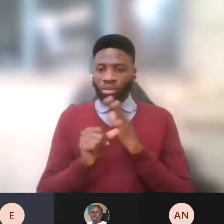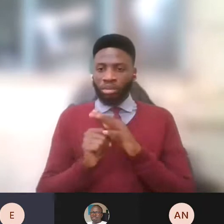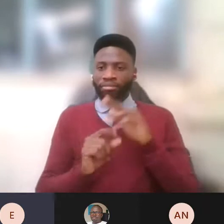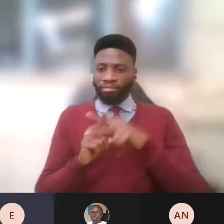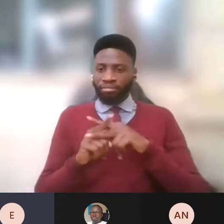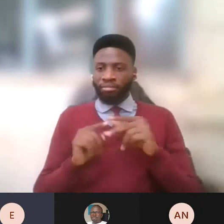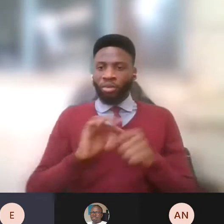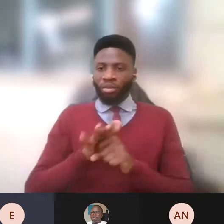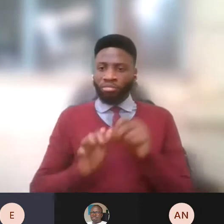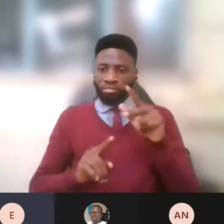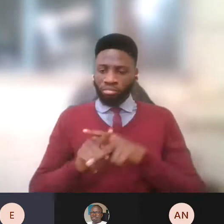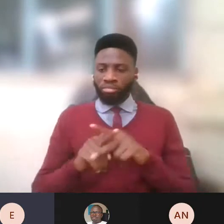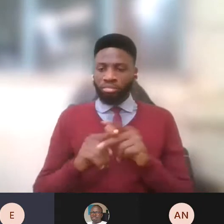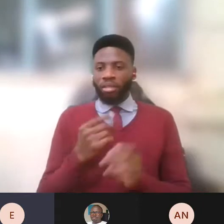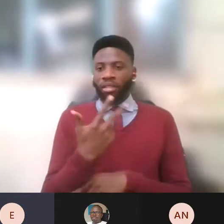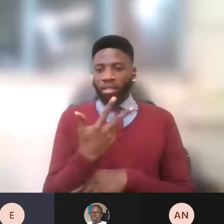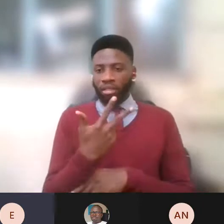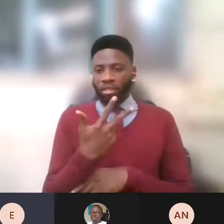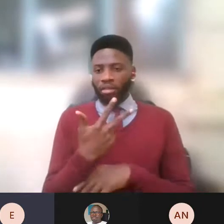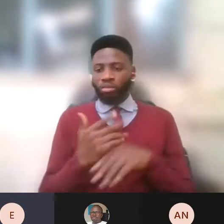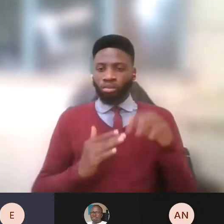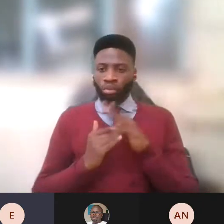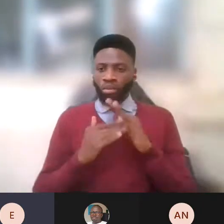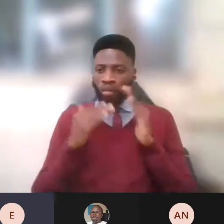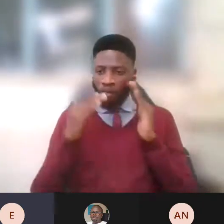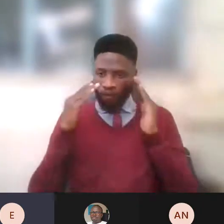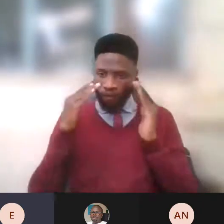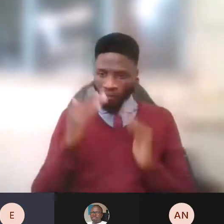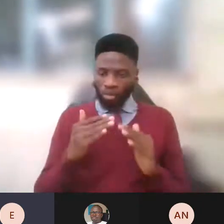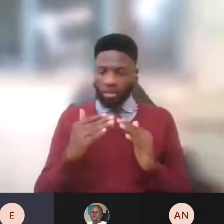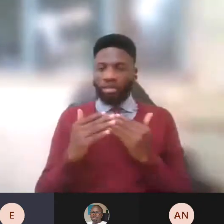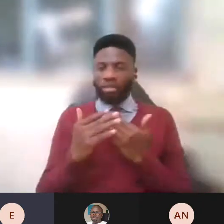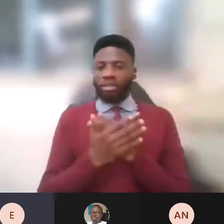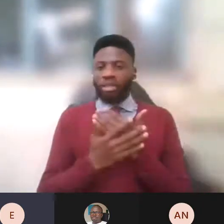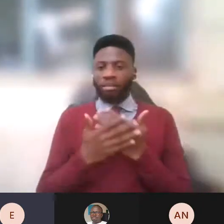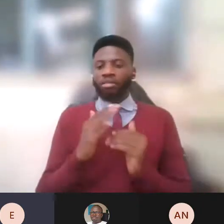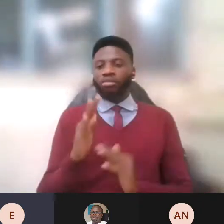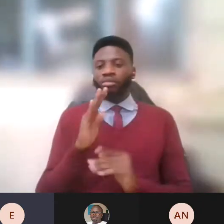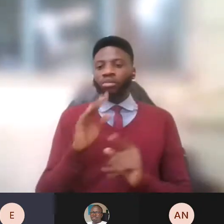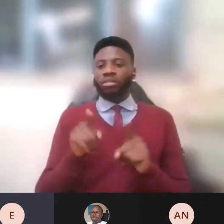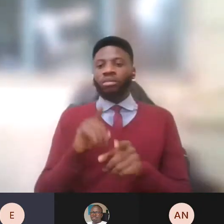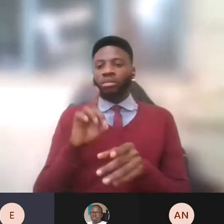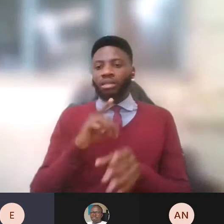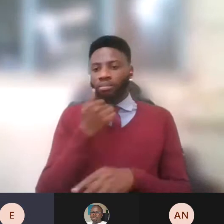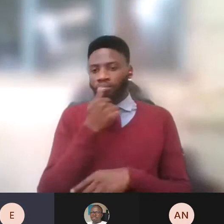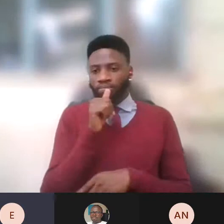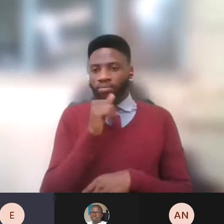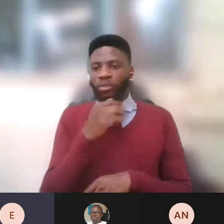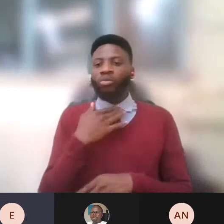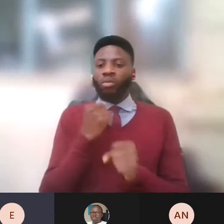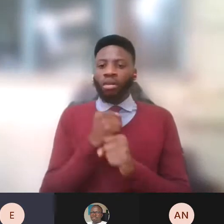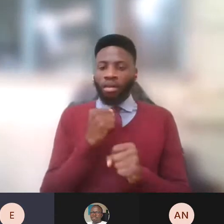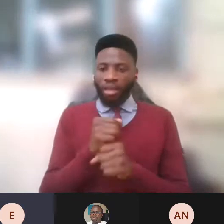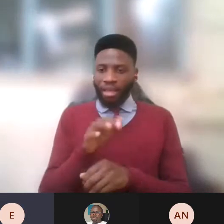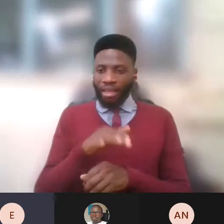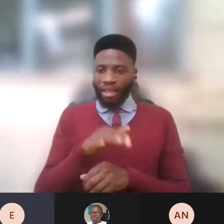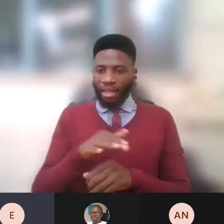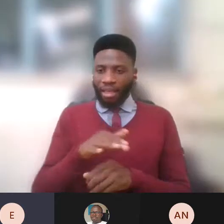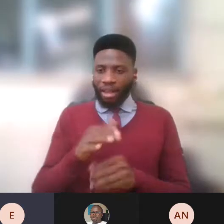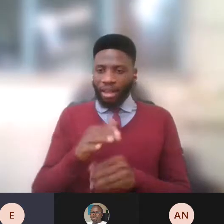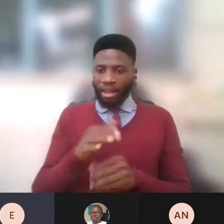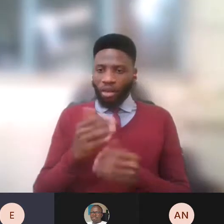really important to maintain that. But for us, it's that constant desire to evolve, learn, go again, and speed up that